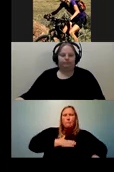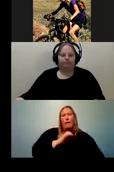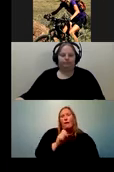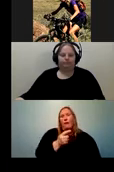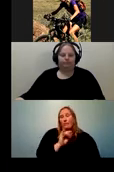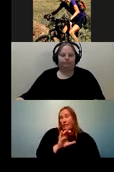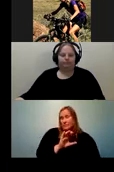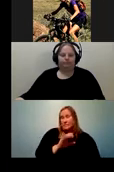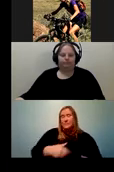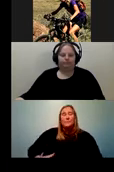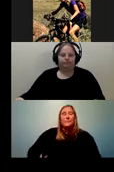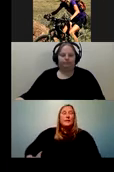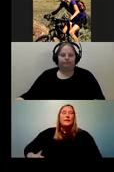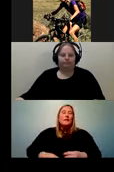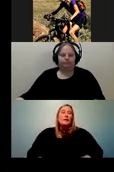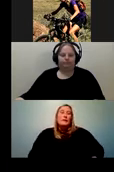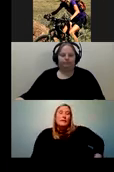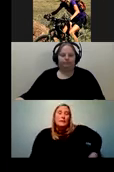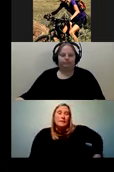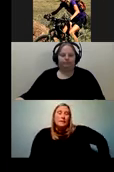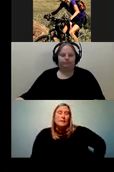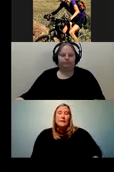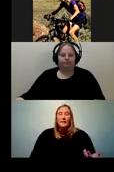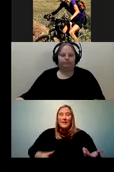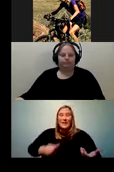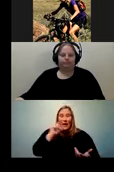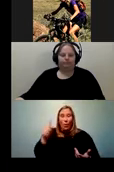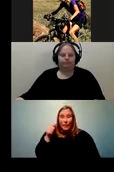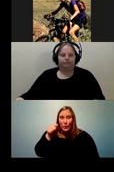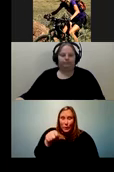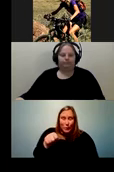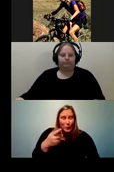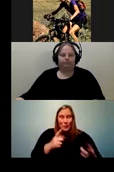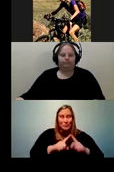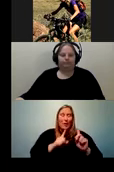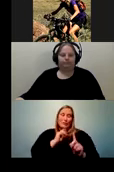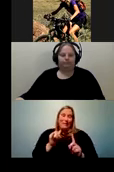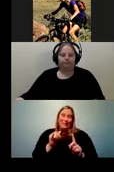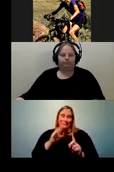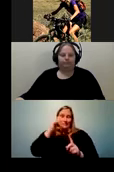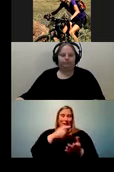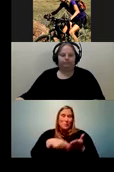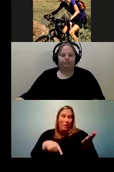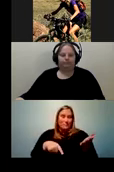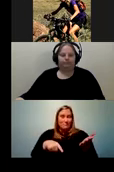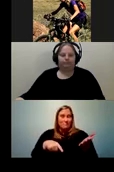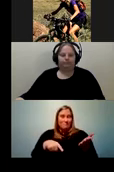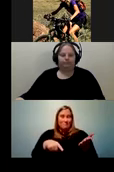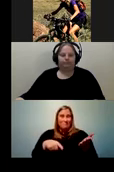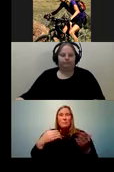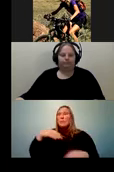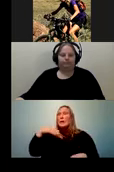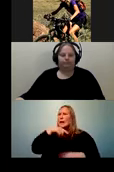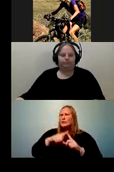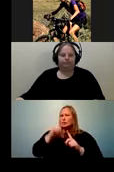So it's not just you, but guess what? I bet you've done at least one of these. Lied to a stranger to get